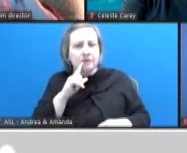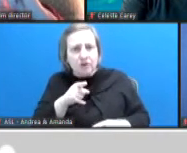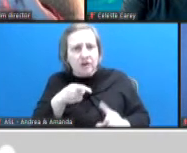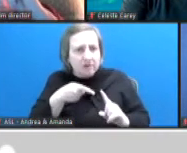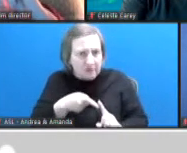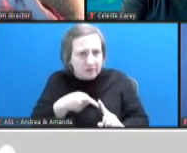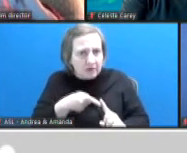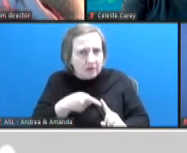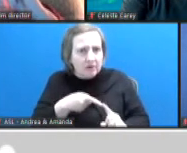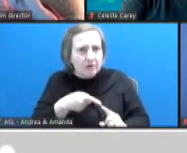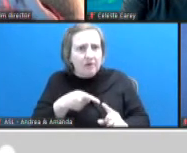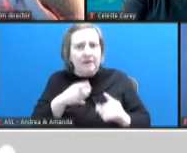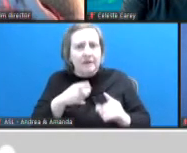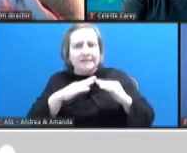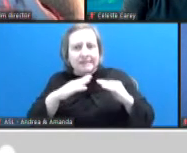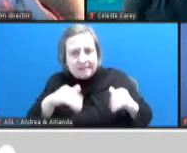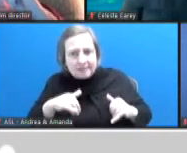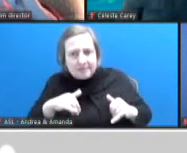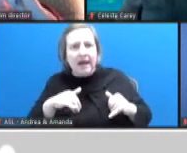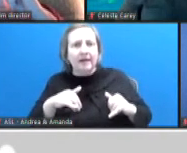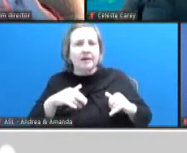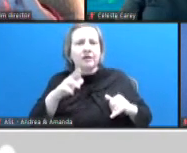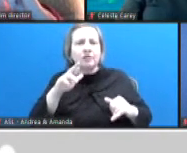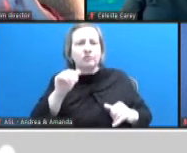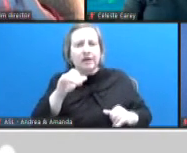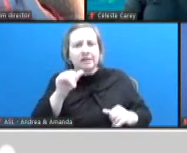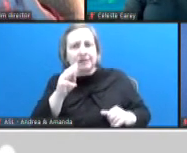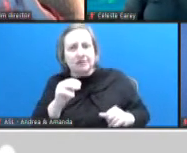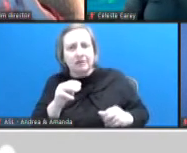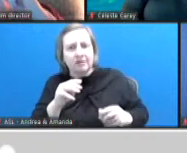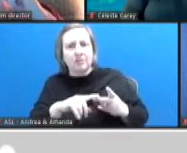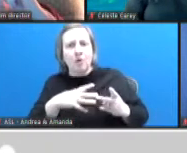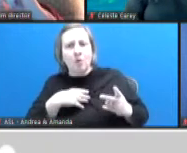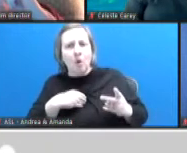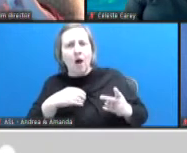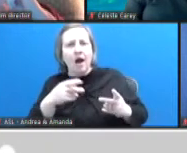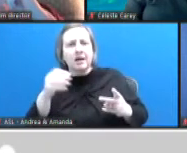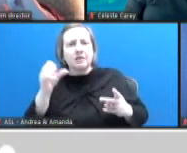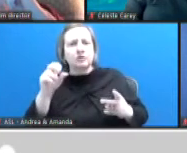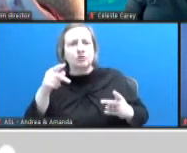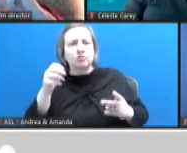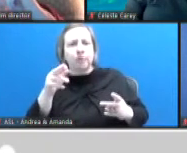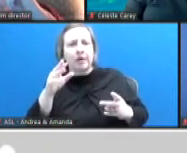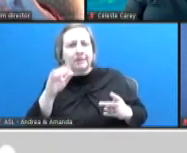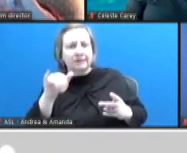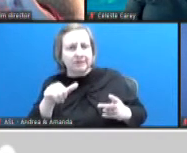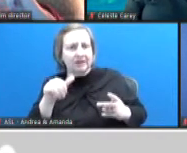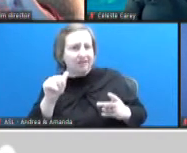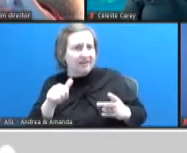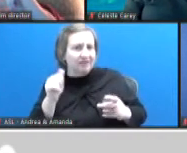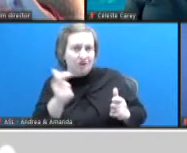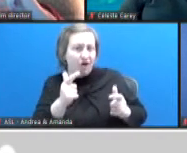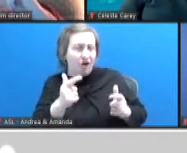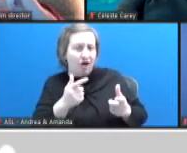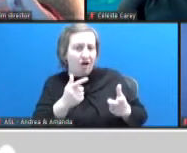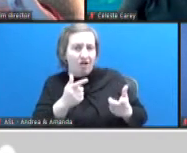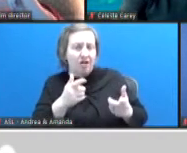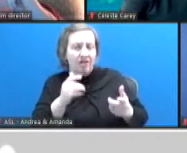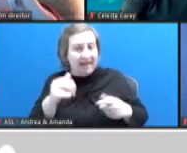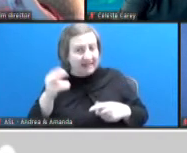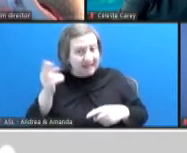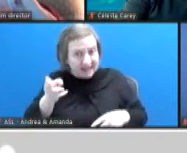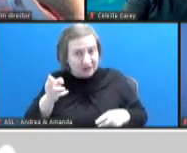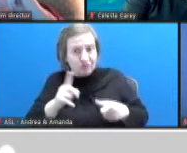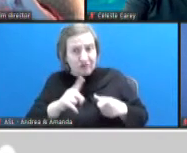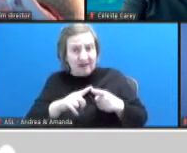a systematic racism, white supremacy, that this is all based off of. This is in the history and the fabric